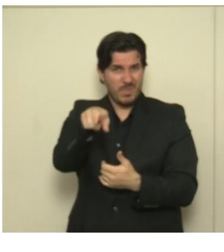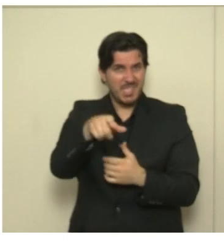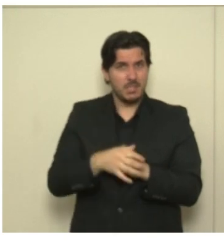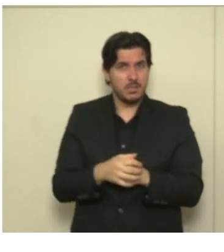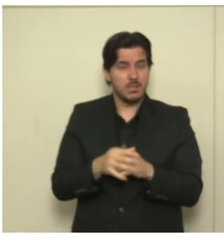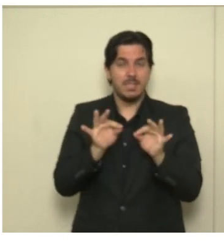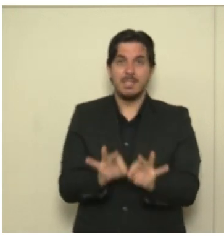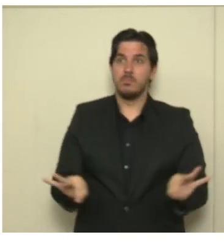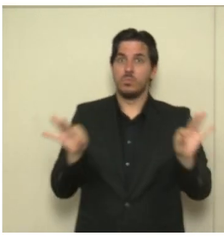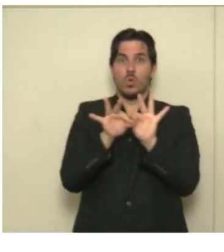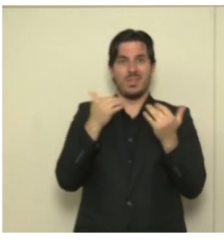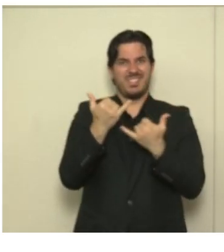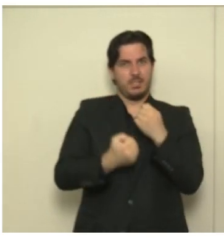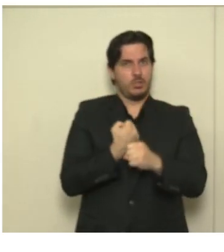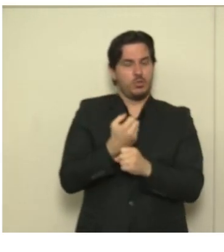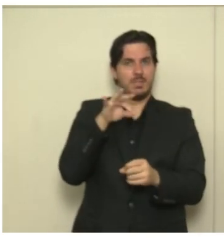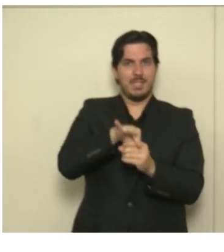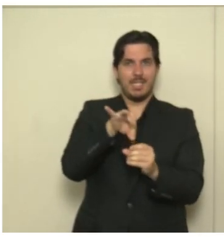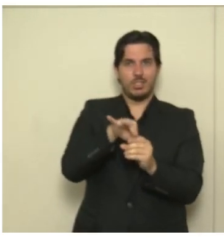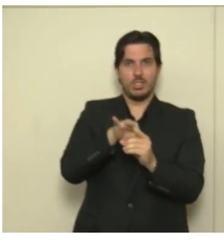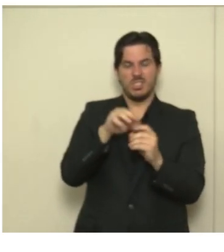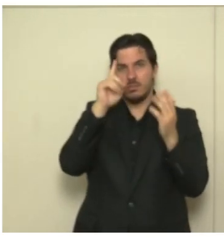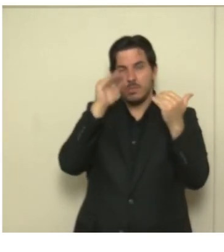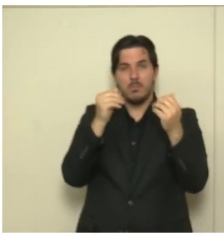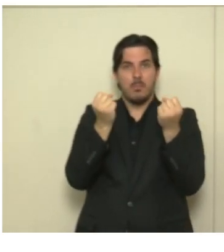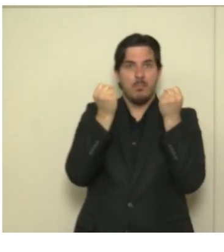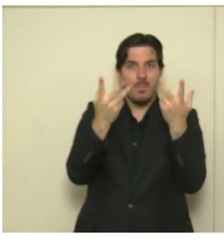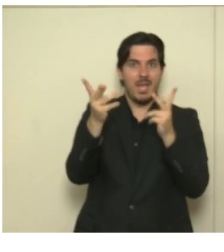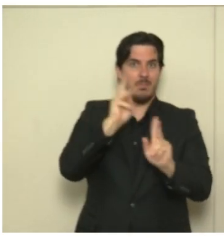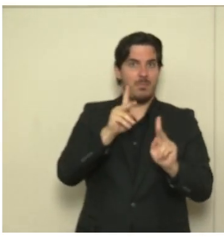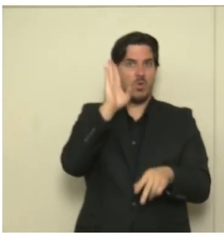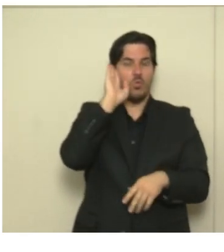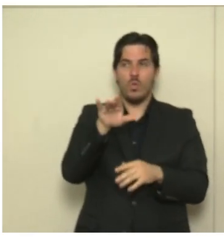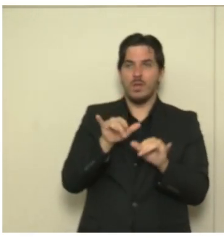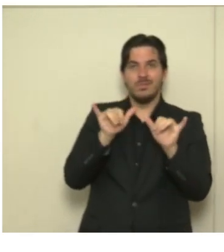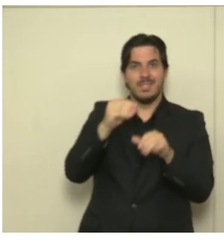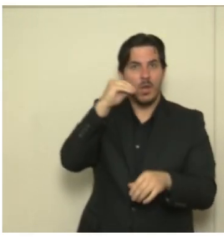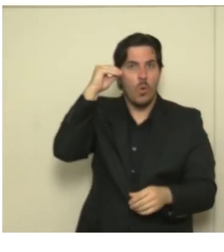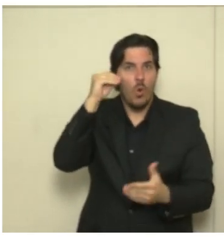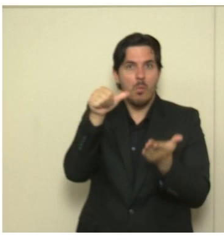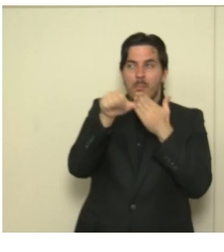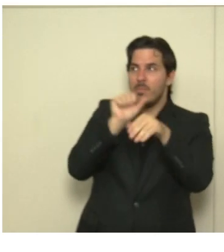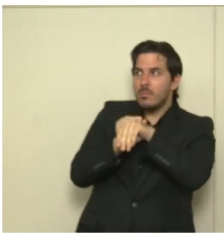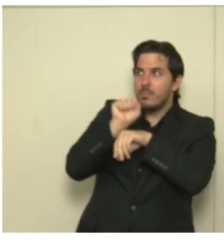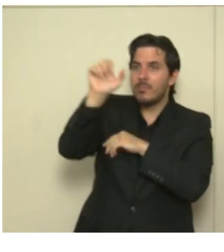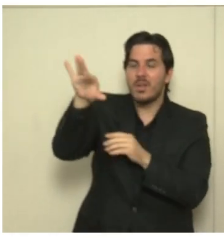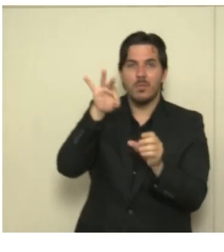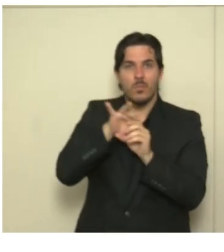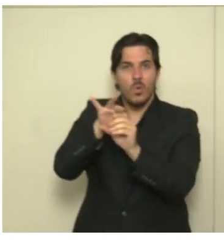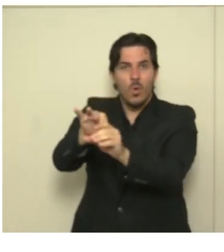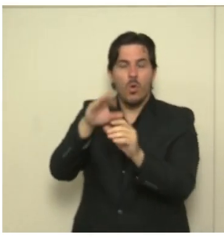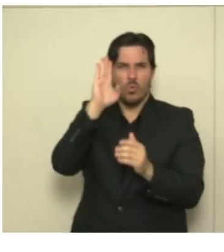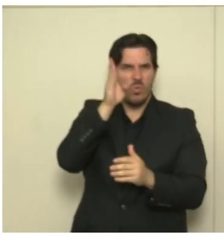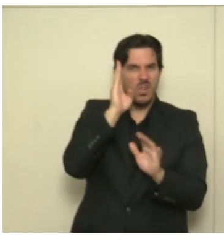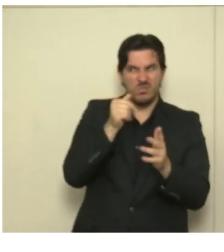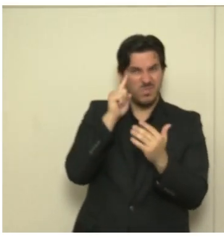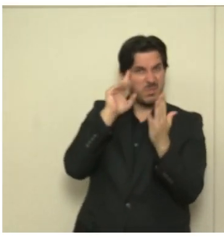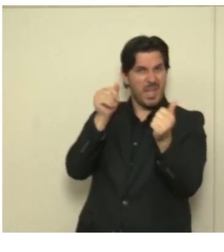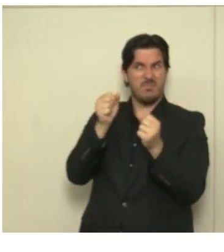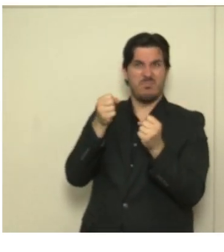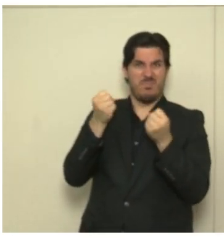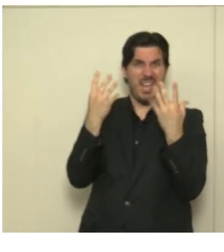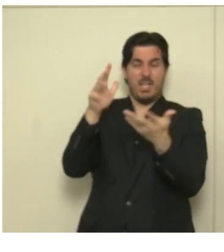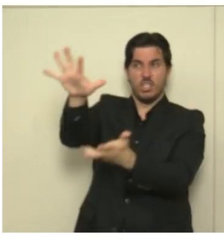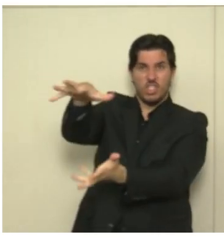for this election where we expect many people to utilize an absentee ballot. So you need to make sure your address and other